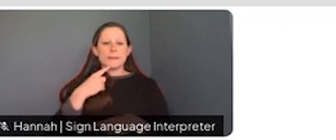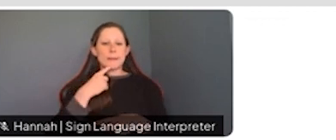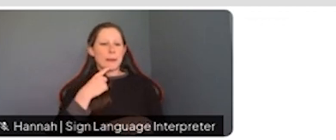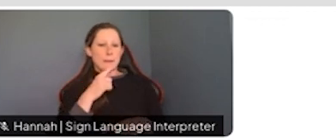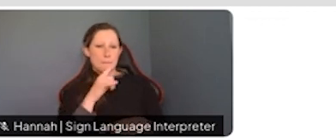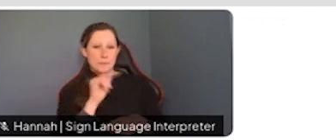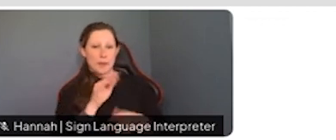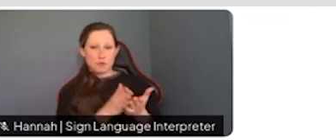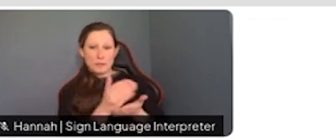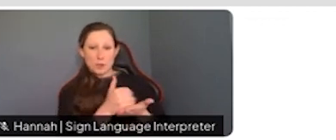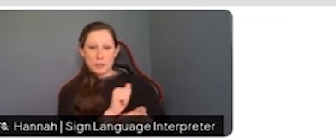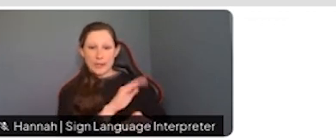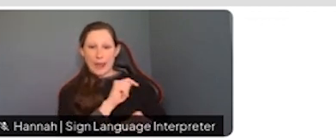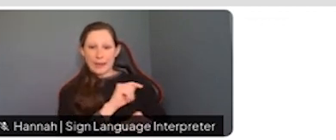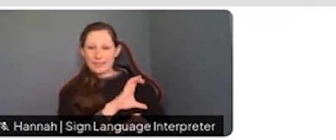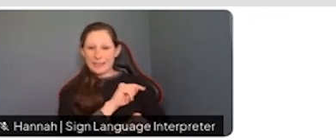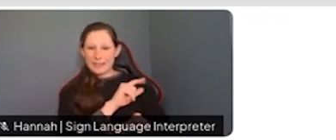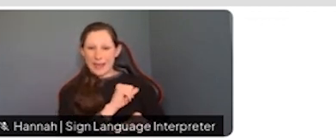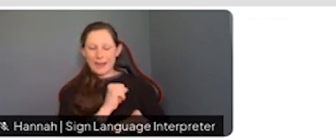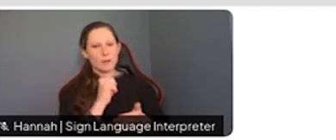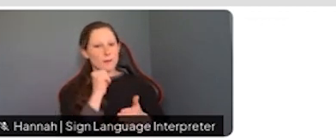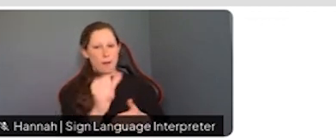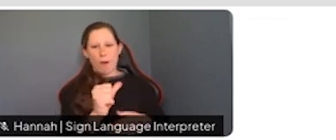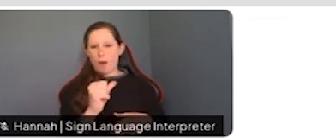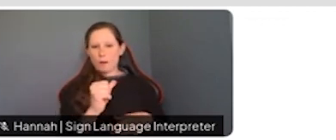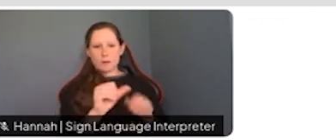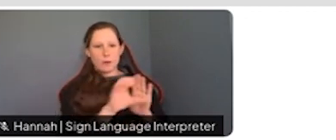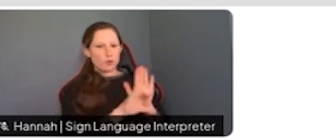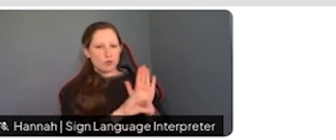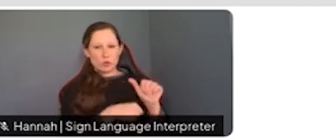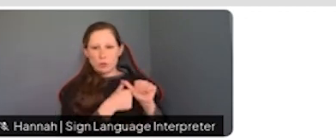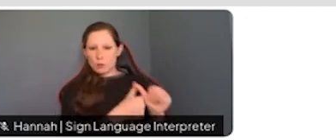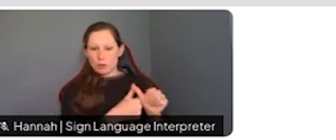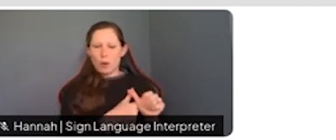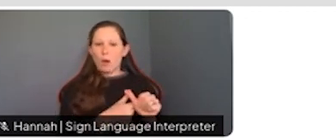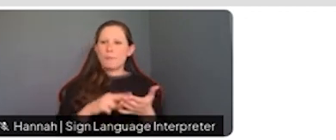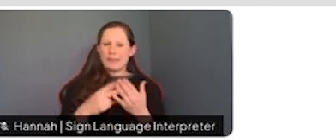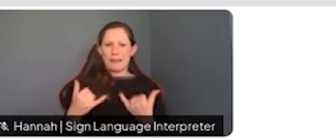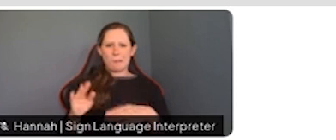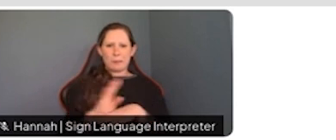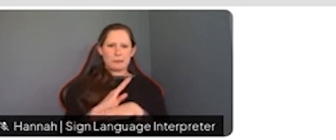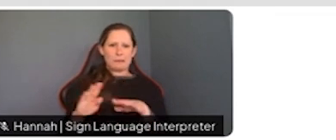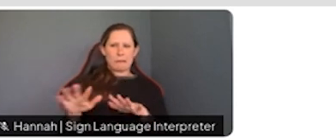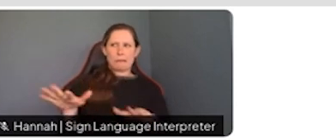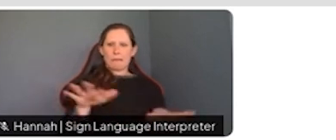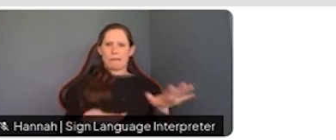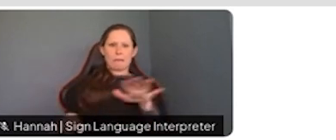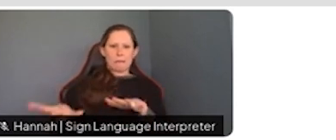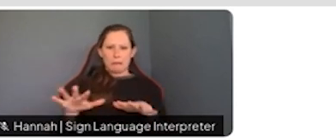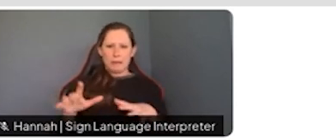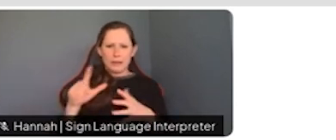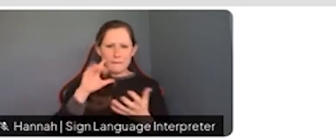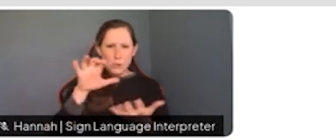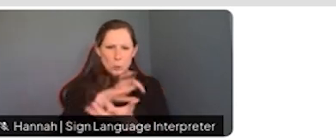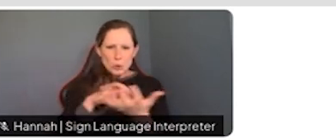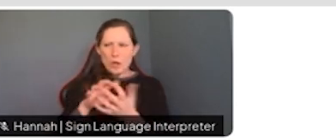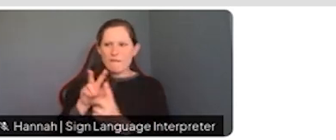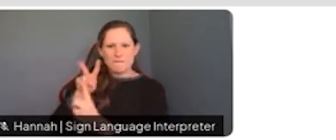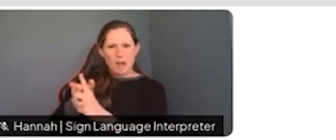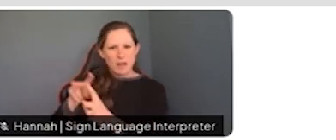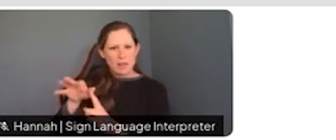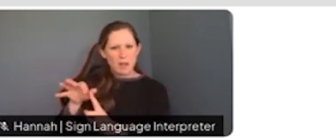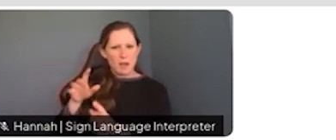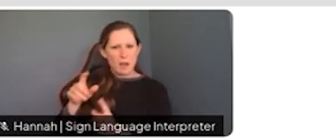unconstitutional. This has created a great deal of uncertainty and confusion for businesses as to what the filing obligations are for